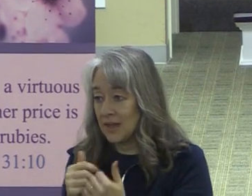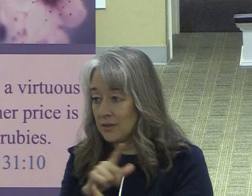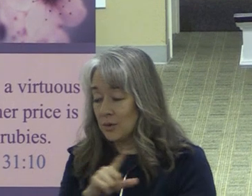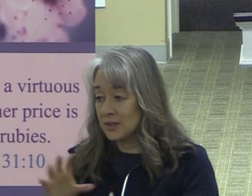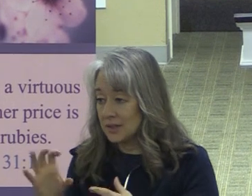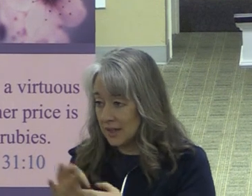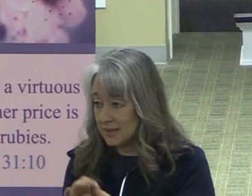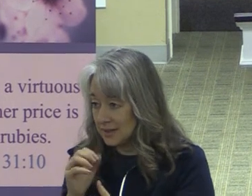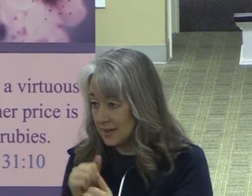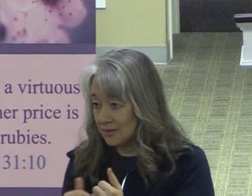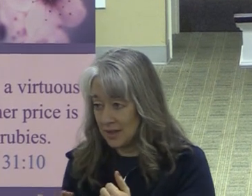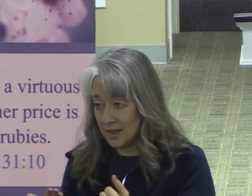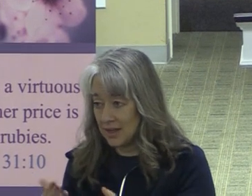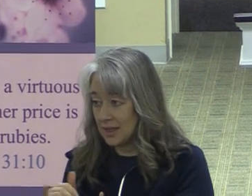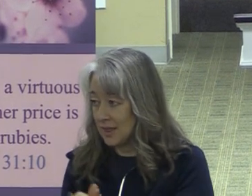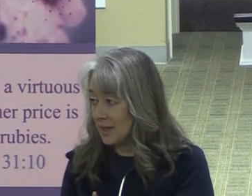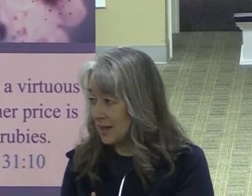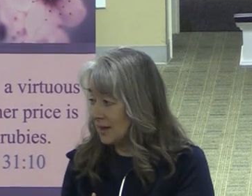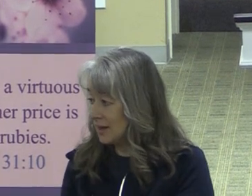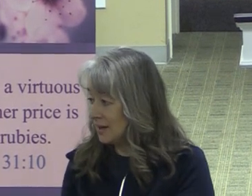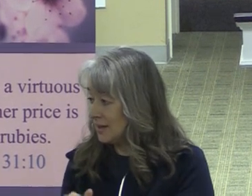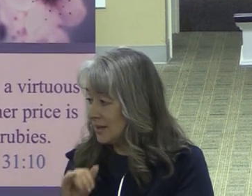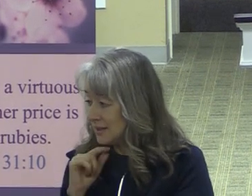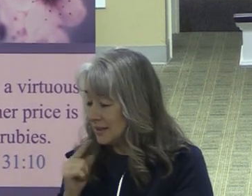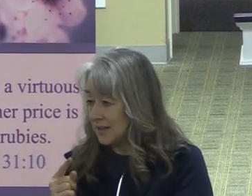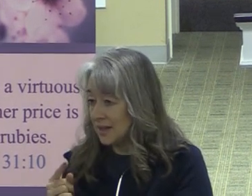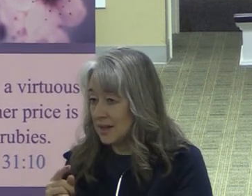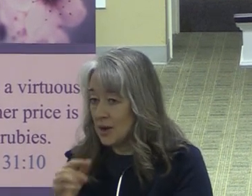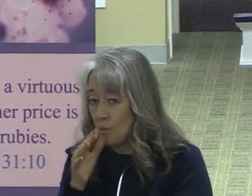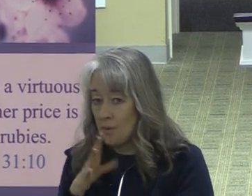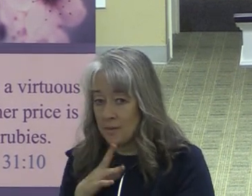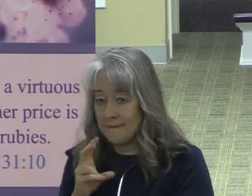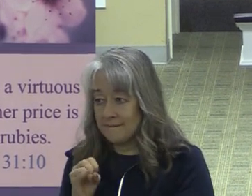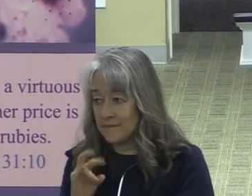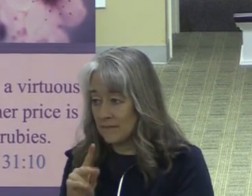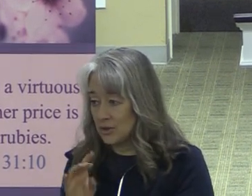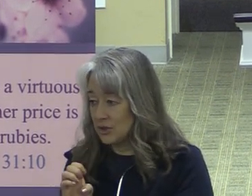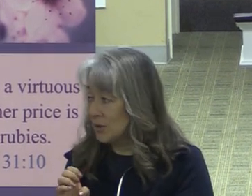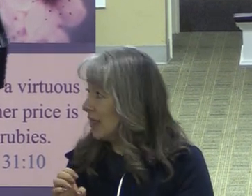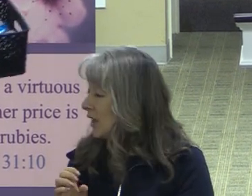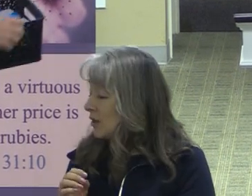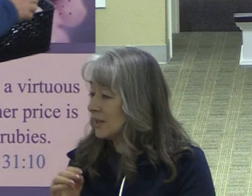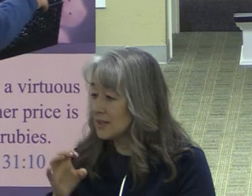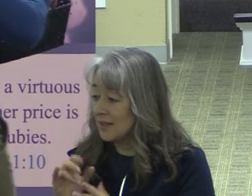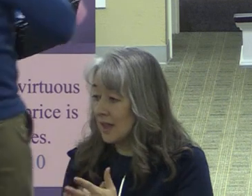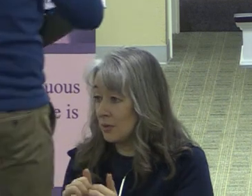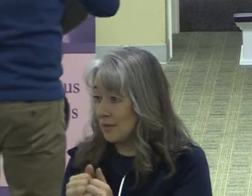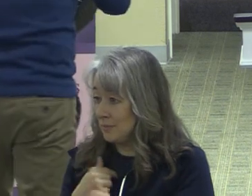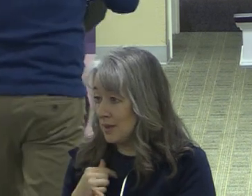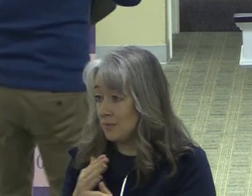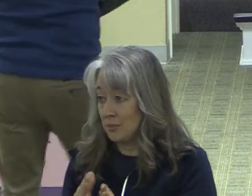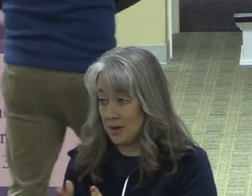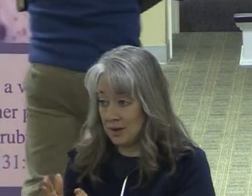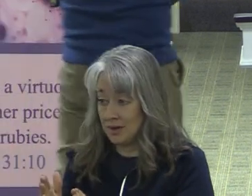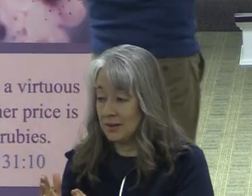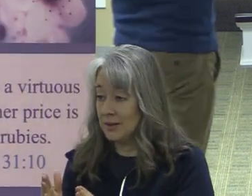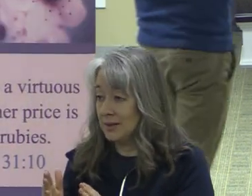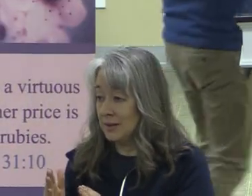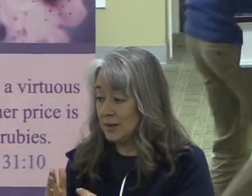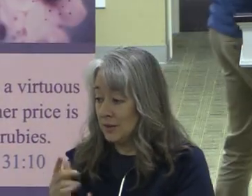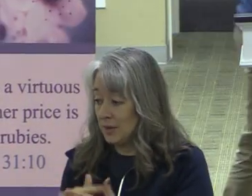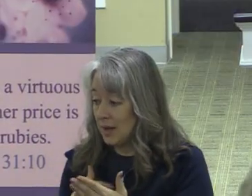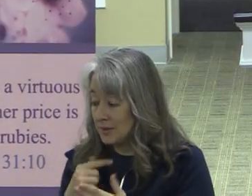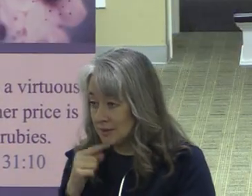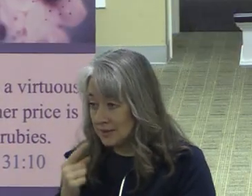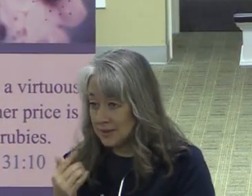in everything that, you know, is said in Women of Virtue, and he has done that with me preparing what